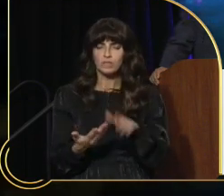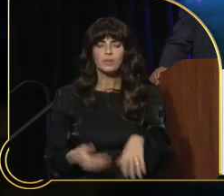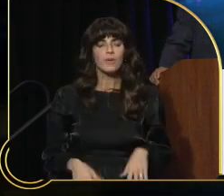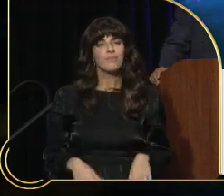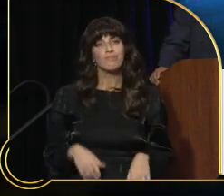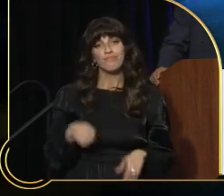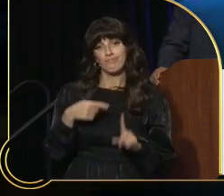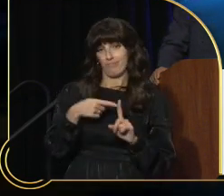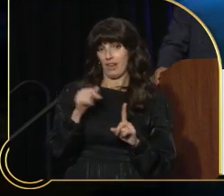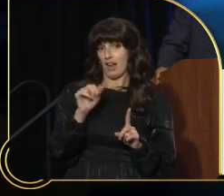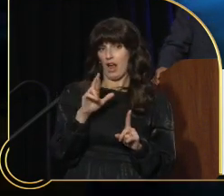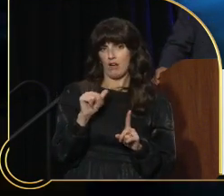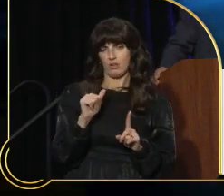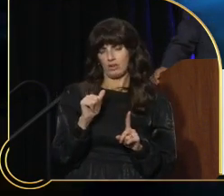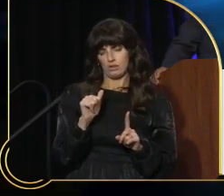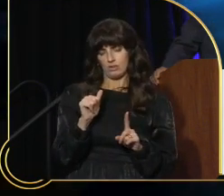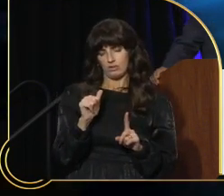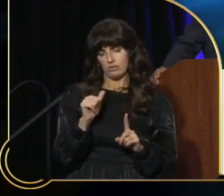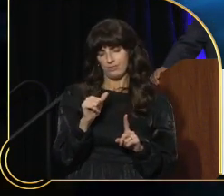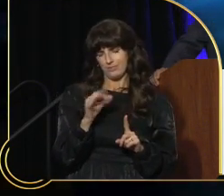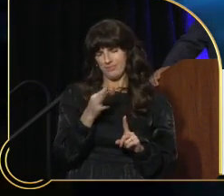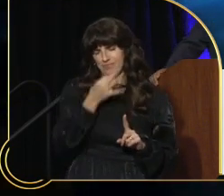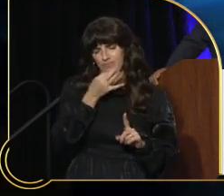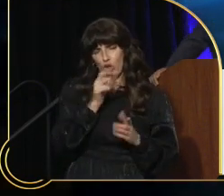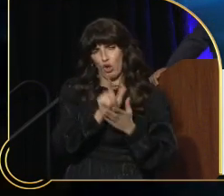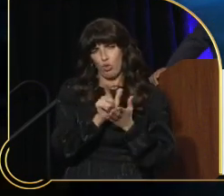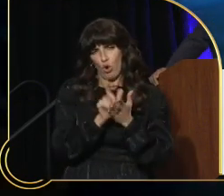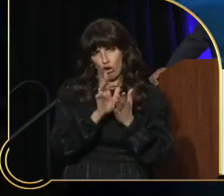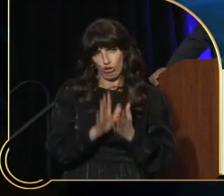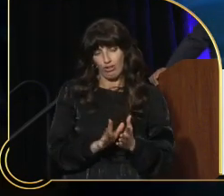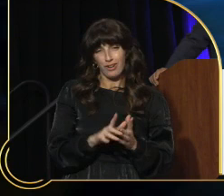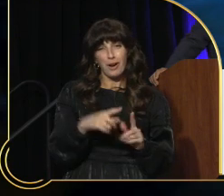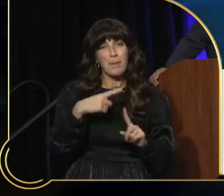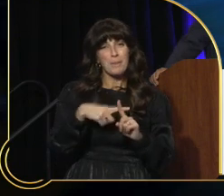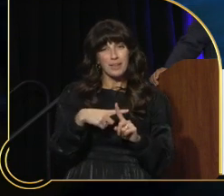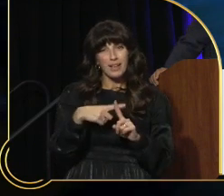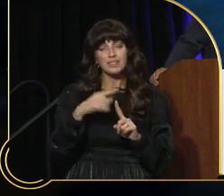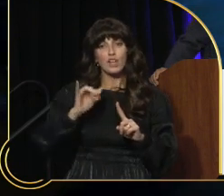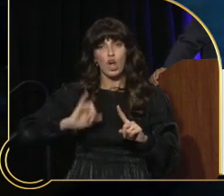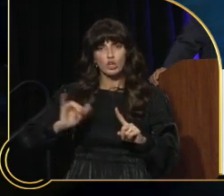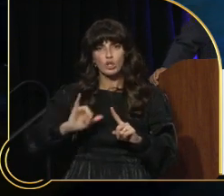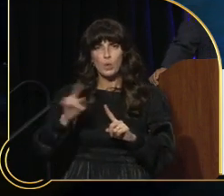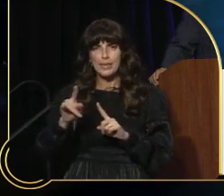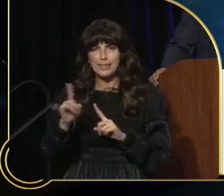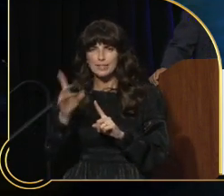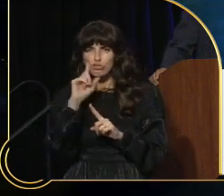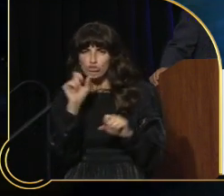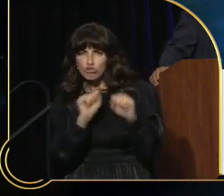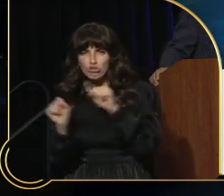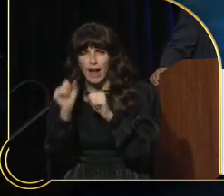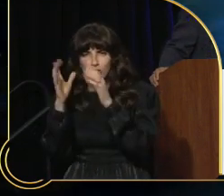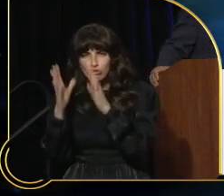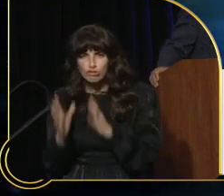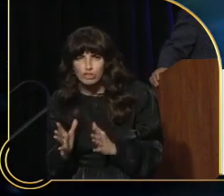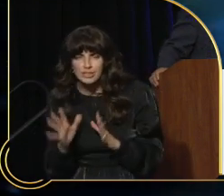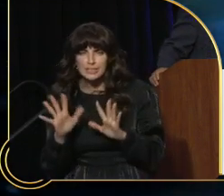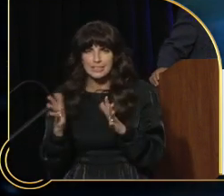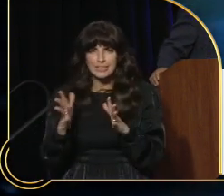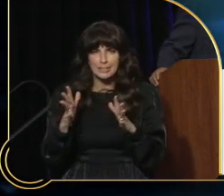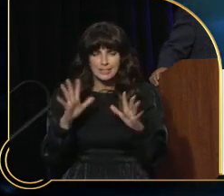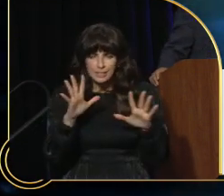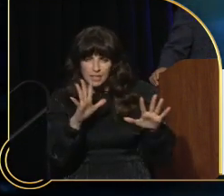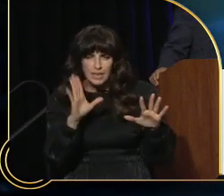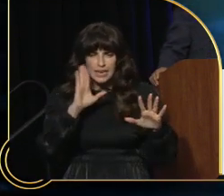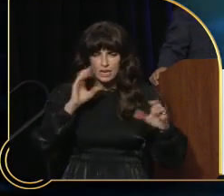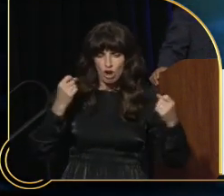Ira is not only a great lawyer, but he's also a skillful strategist and tactician who knows how to maneuver the